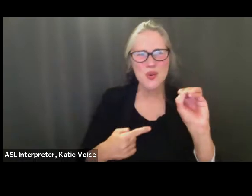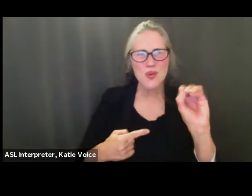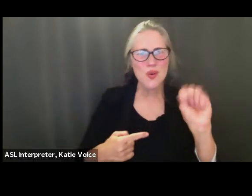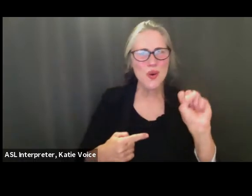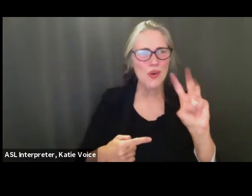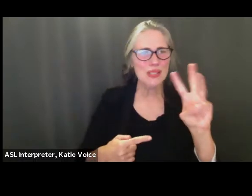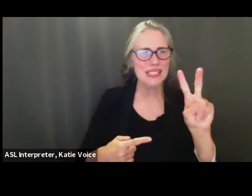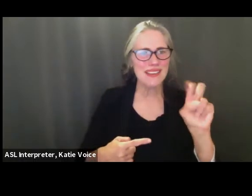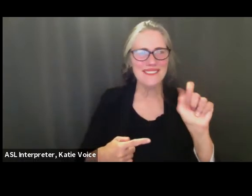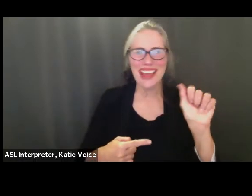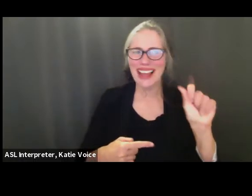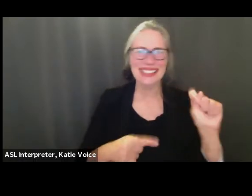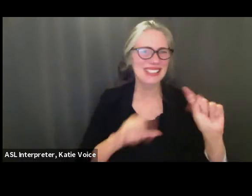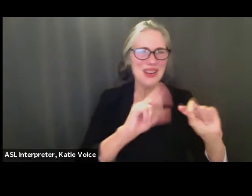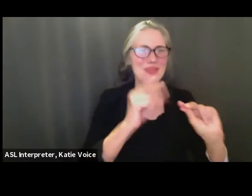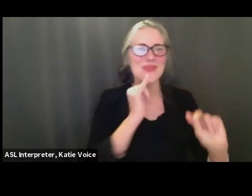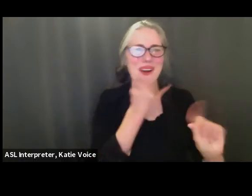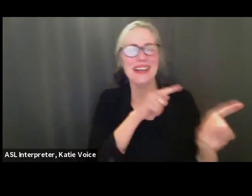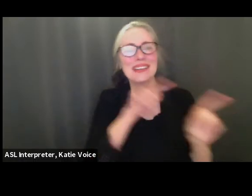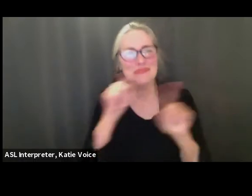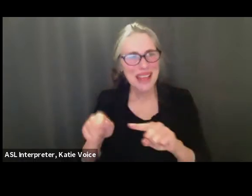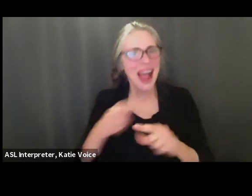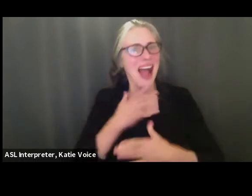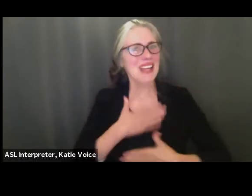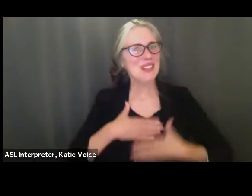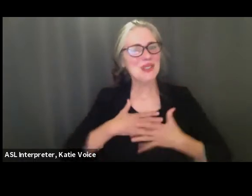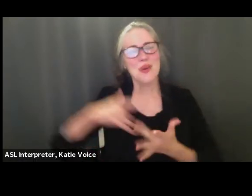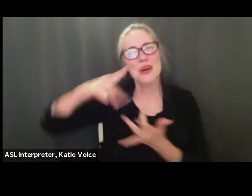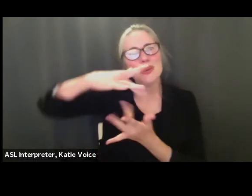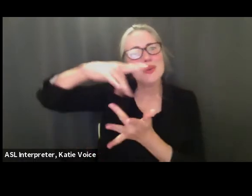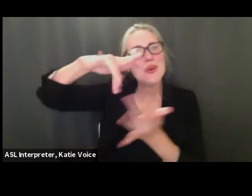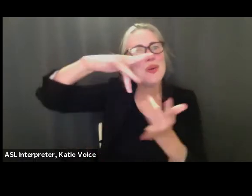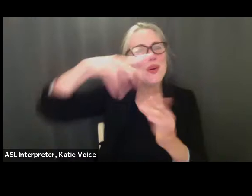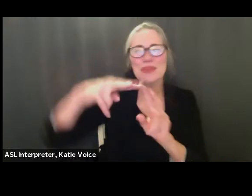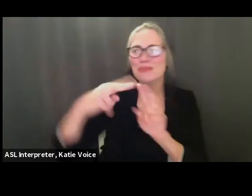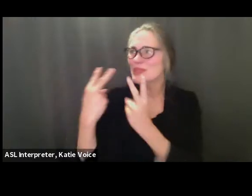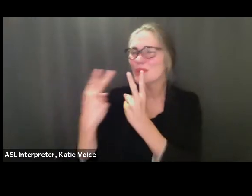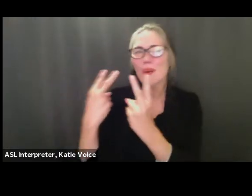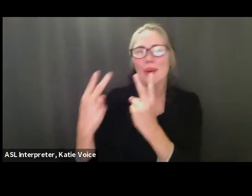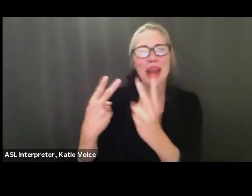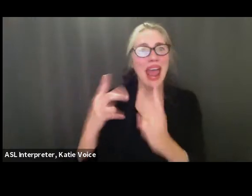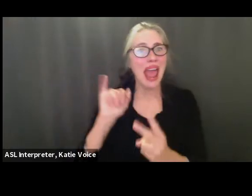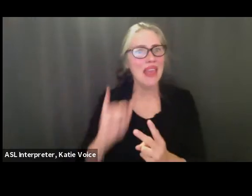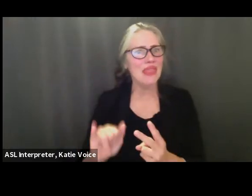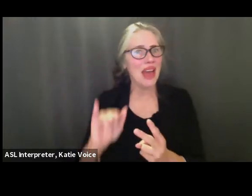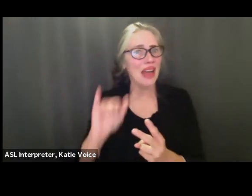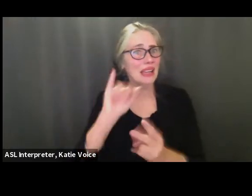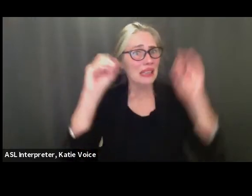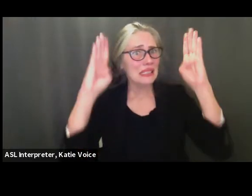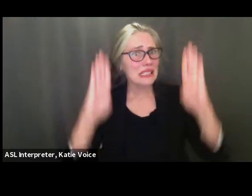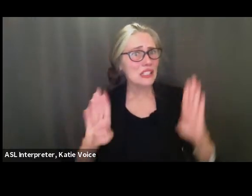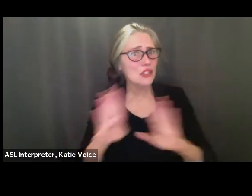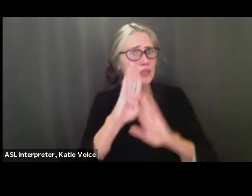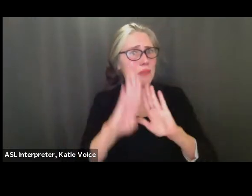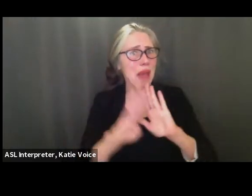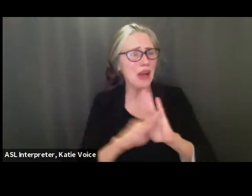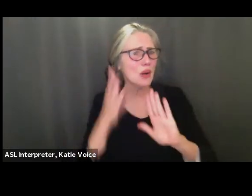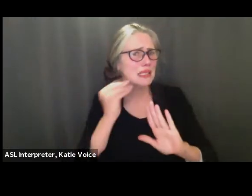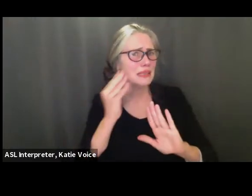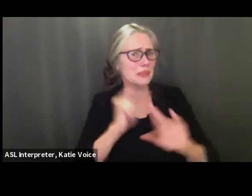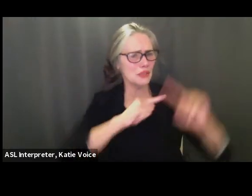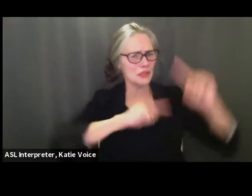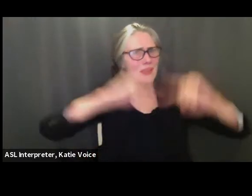Yes, I really enjoyed the tour. And the diversity of the teachers' backgrounds there, both from teachers that